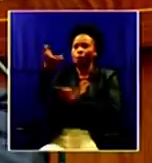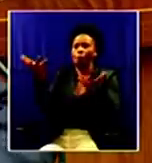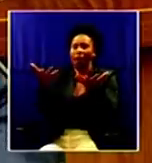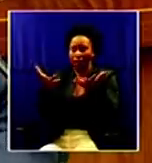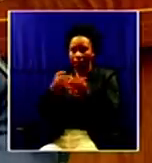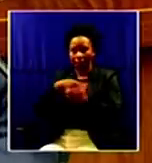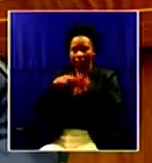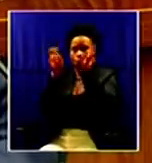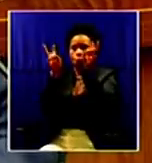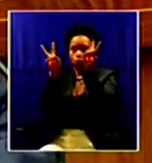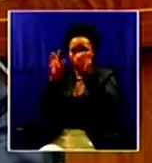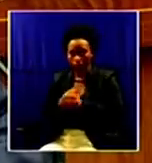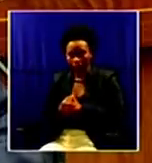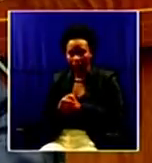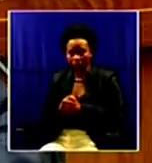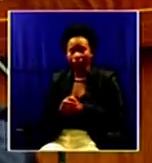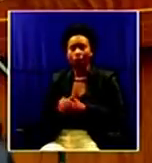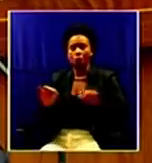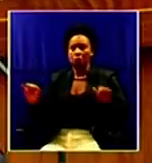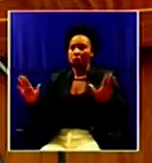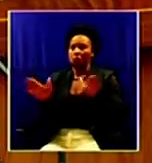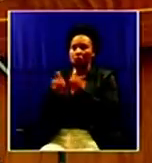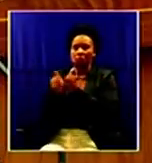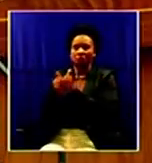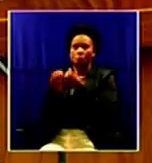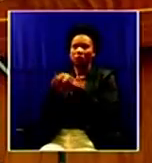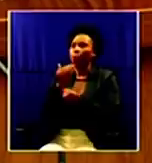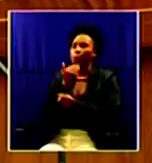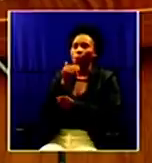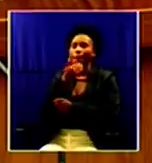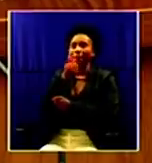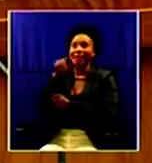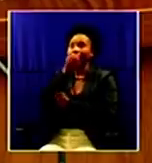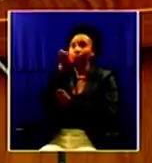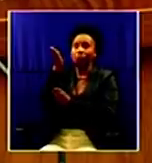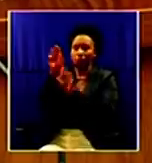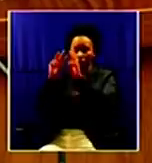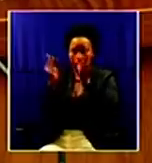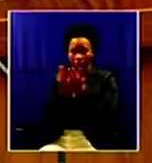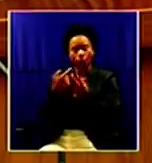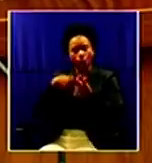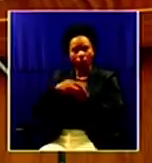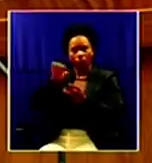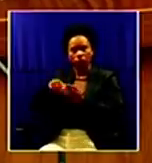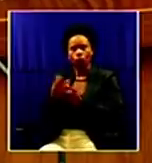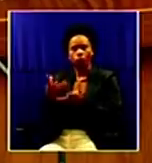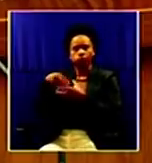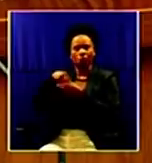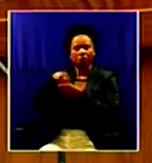"Together with the best in the world, we too are prone to pettiness,